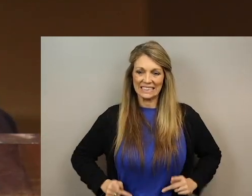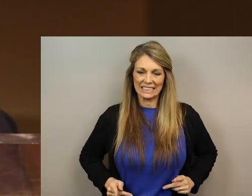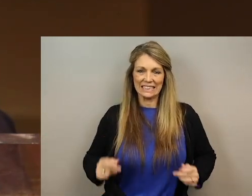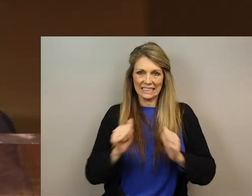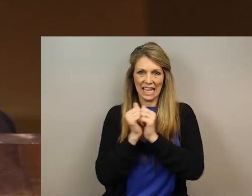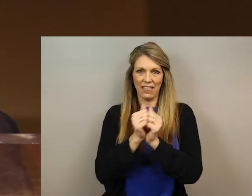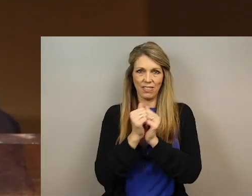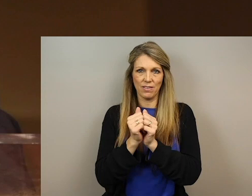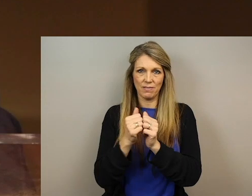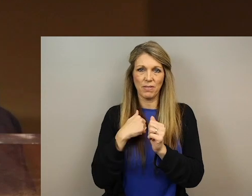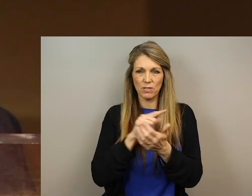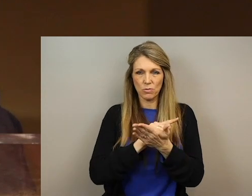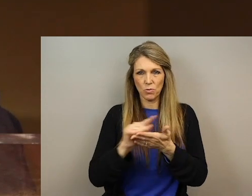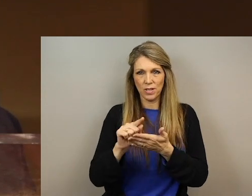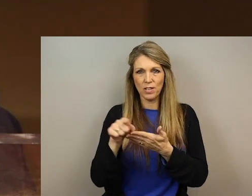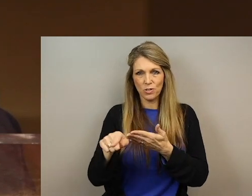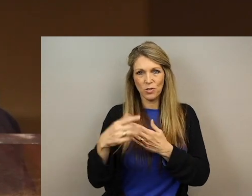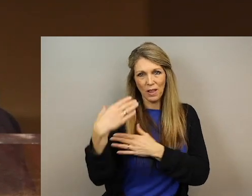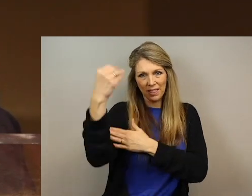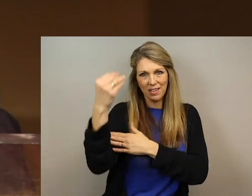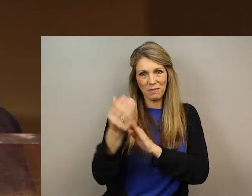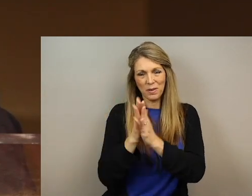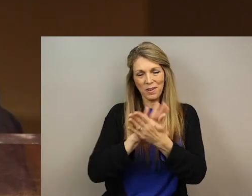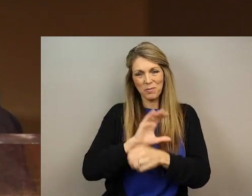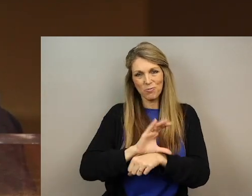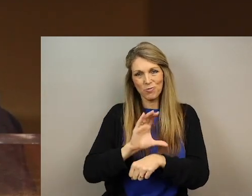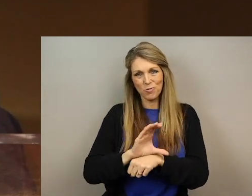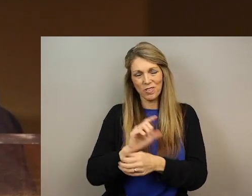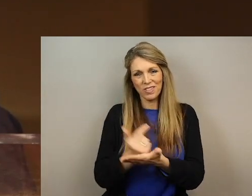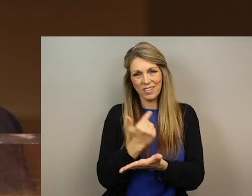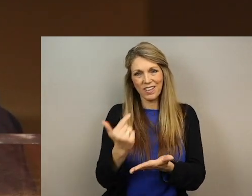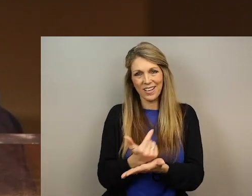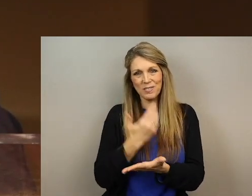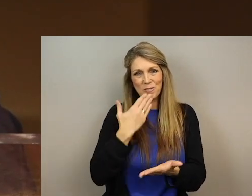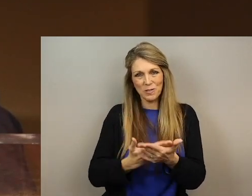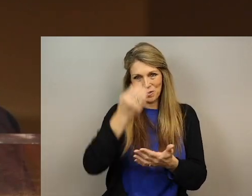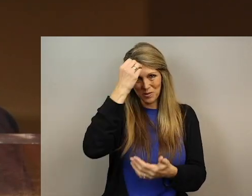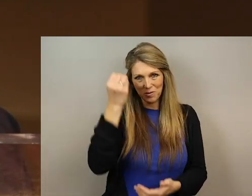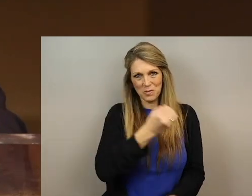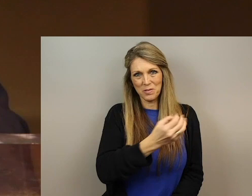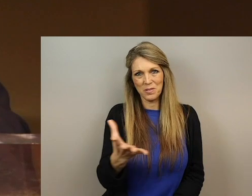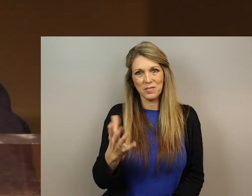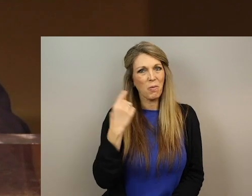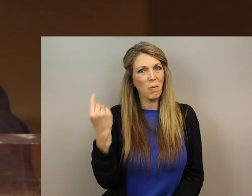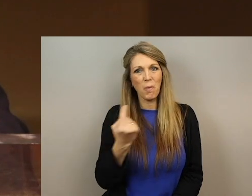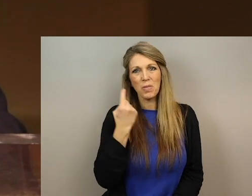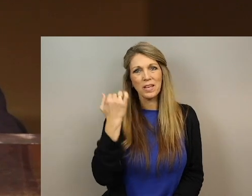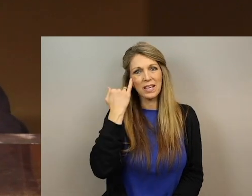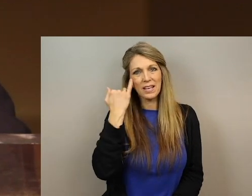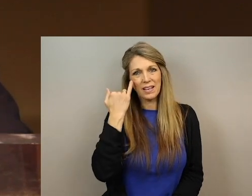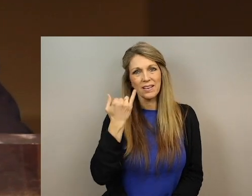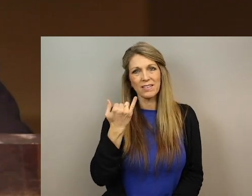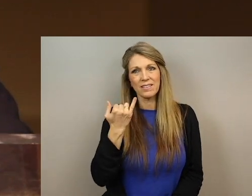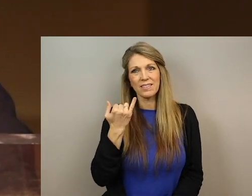as a body together, that even this week you will go out and be the church. My friends, the gospel is good news, but it's only good news if